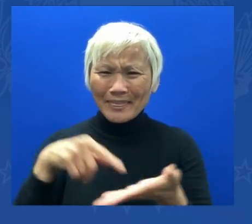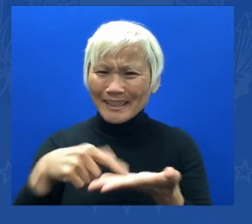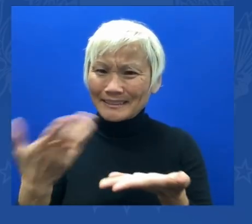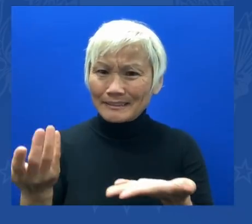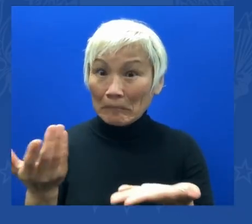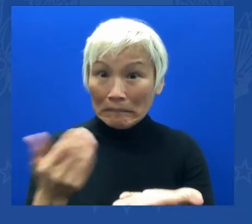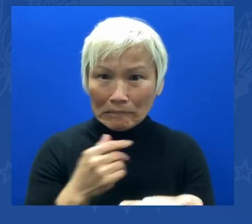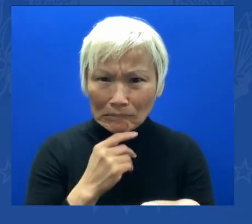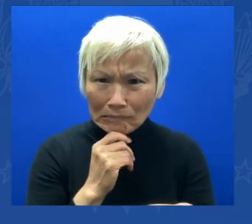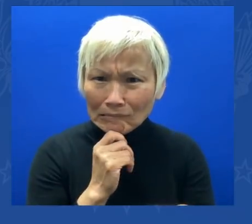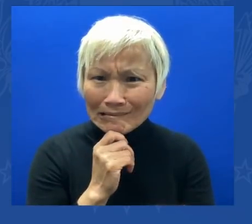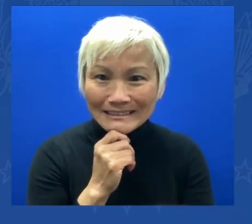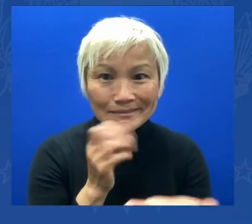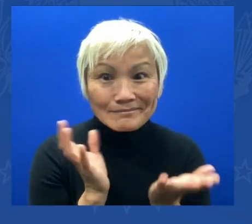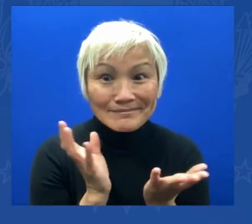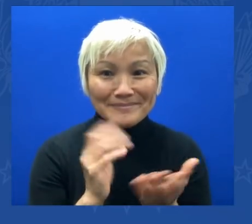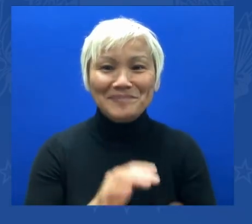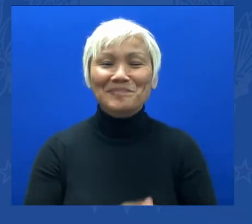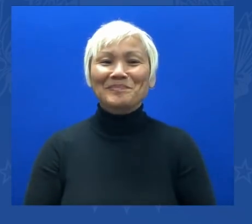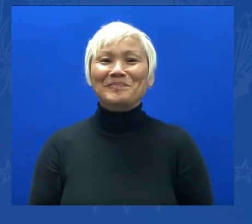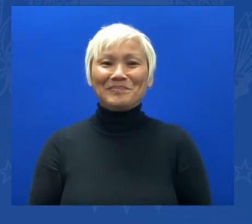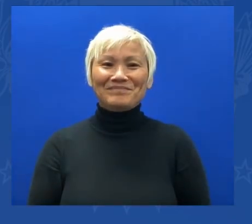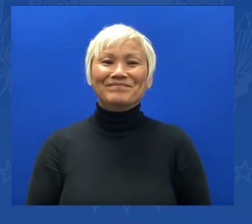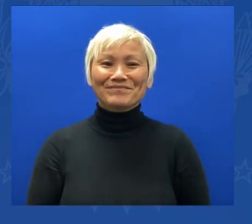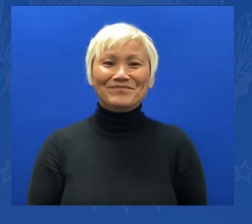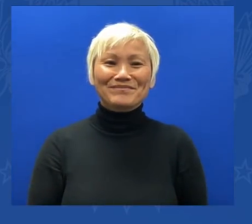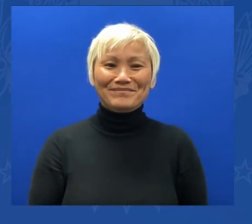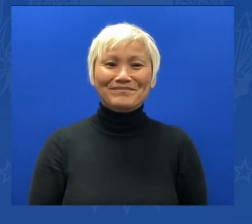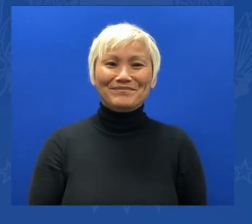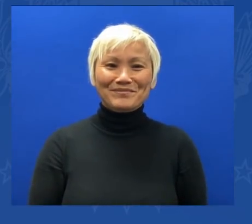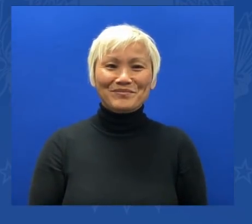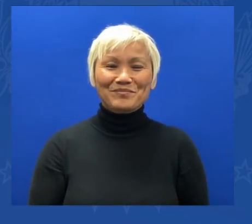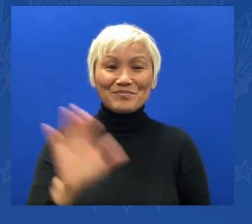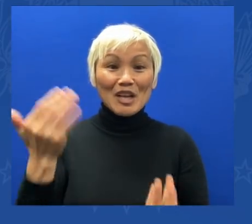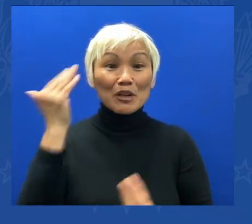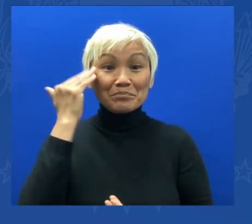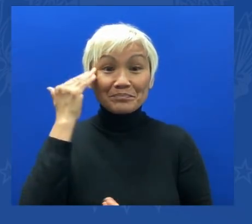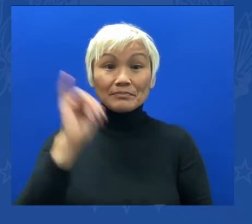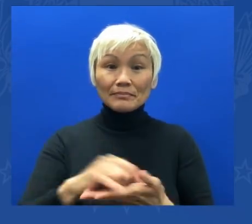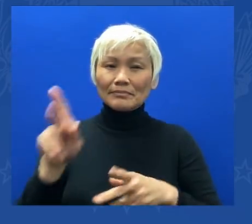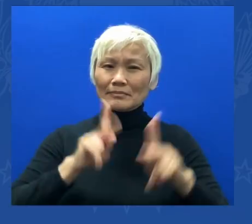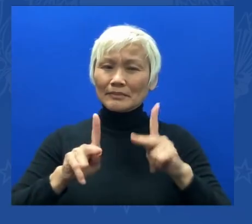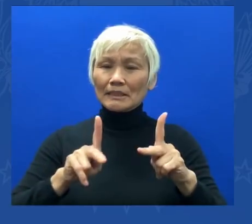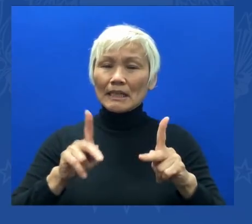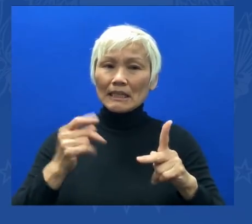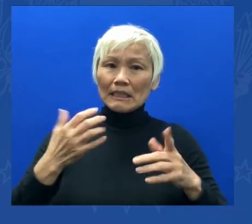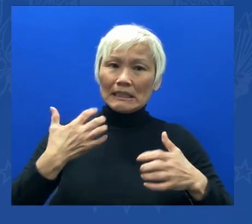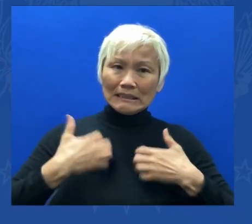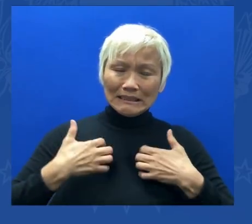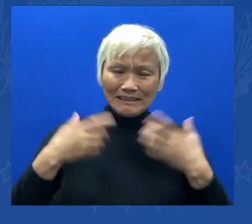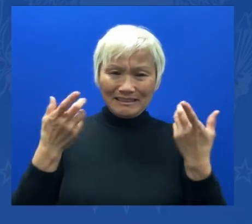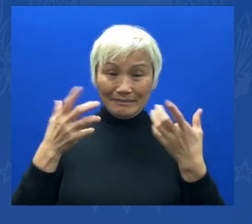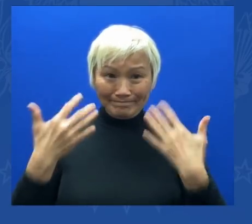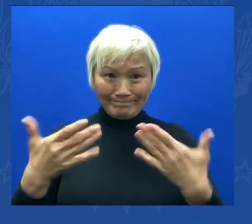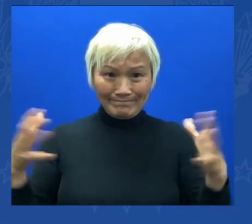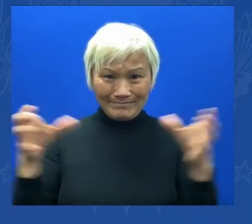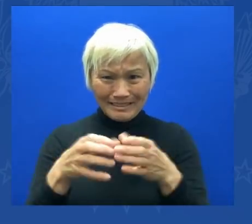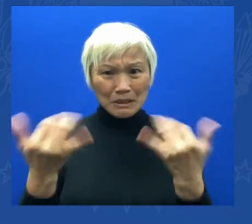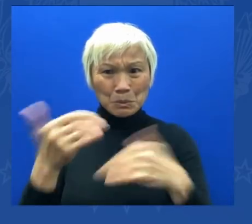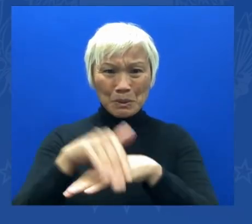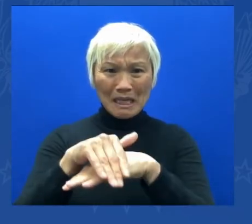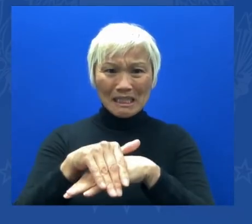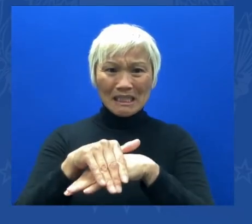I know there are questions about whether we should gather here tonight because of COVID. Well, we're here to show the country that we're getting through